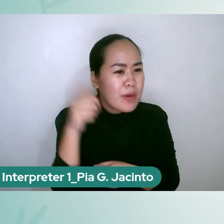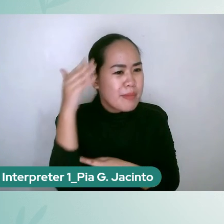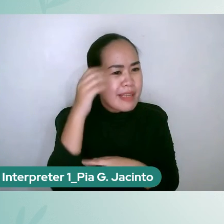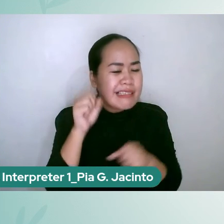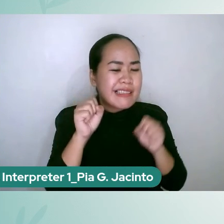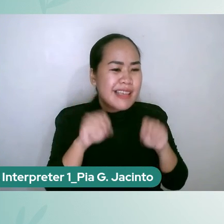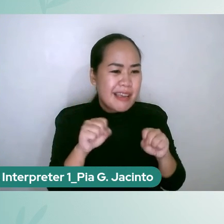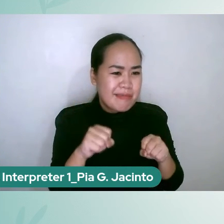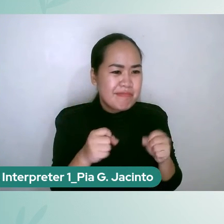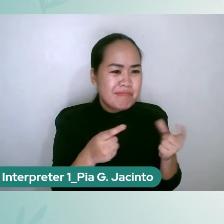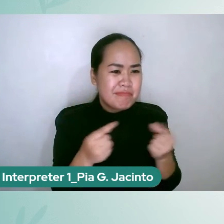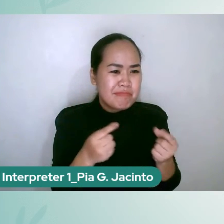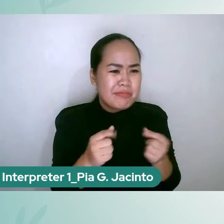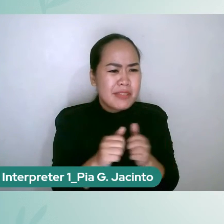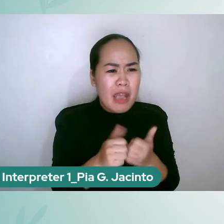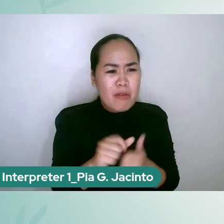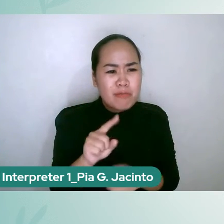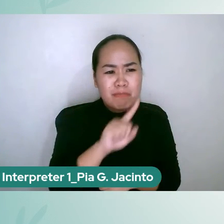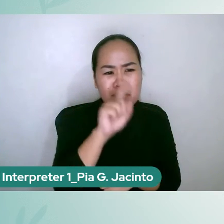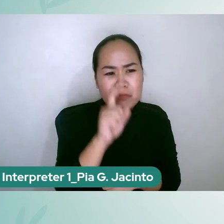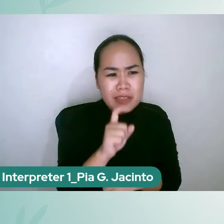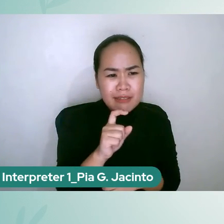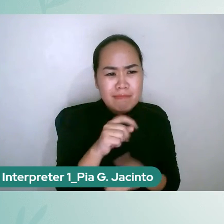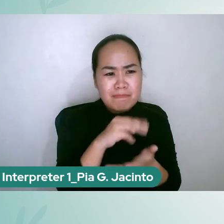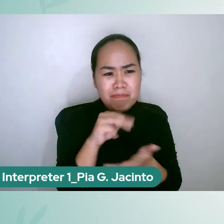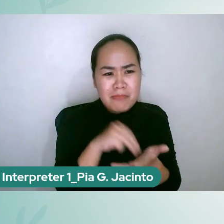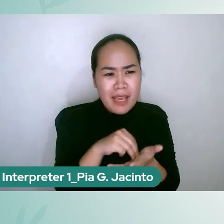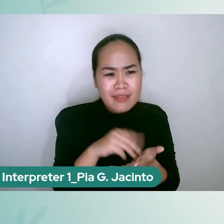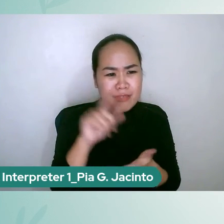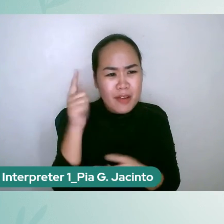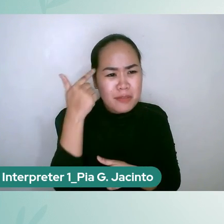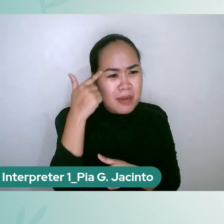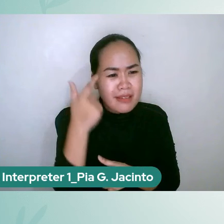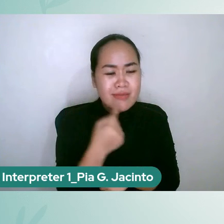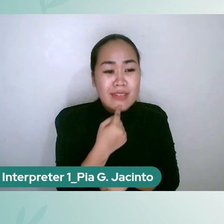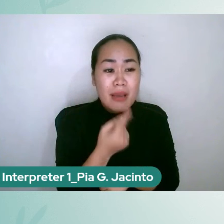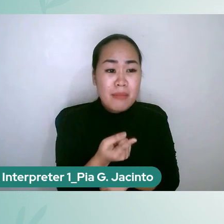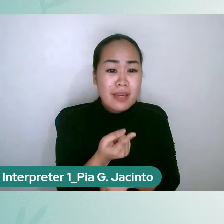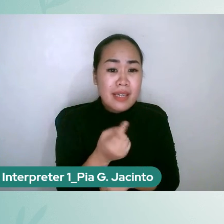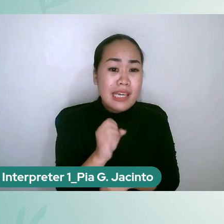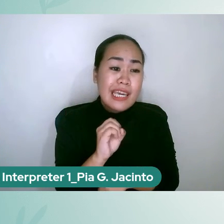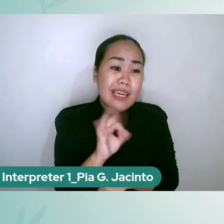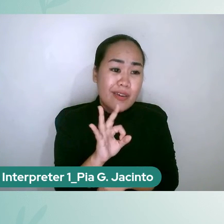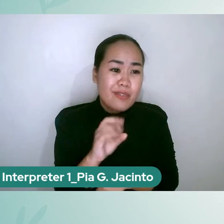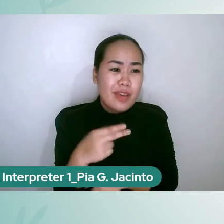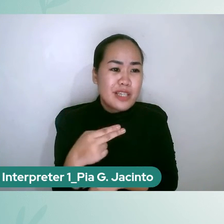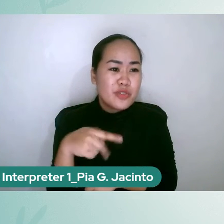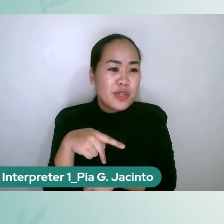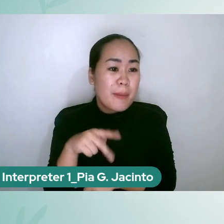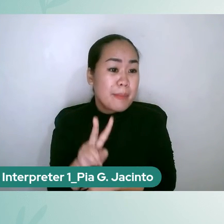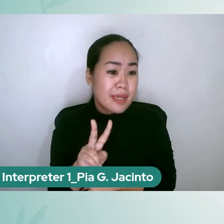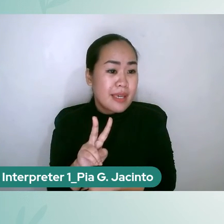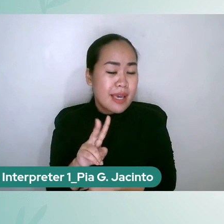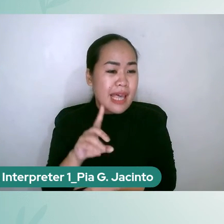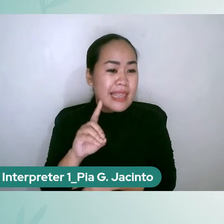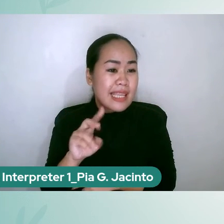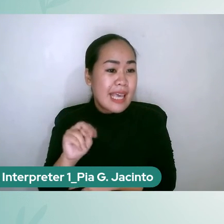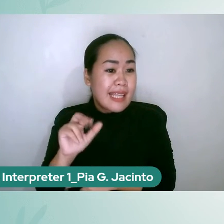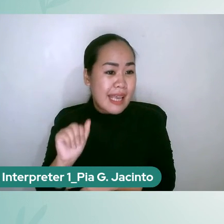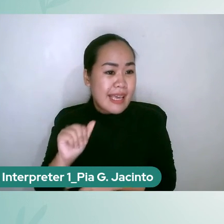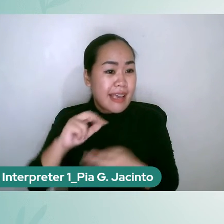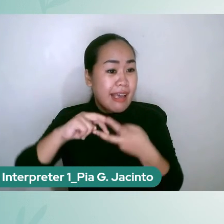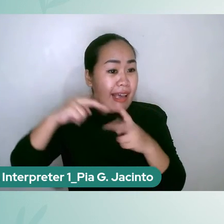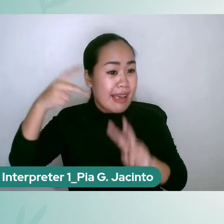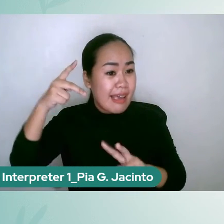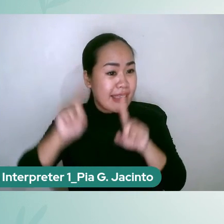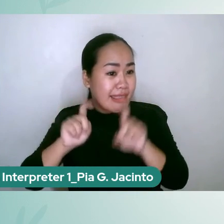screening. But the main question by the government is if HPV DNA test is cost effective. And they